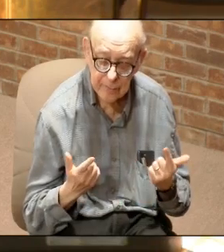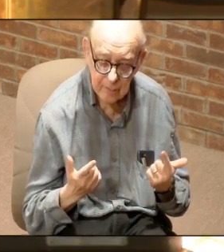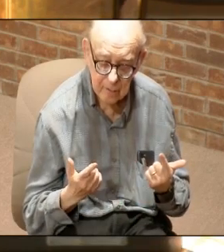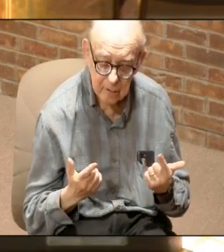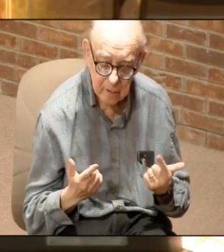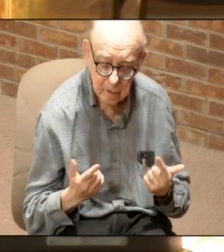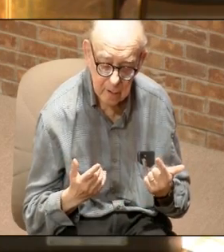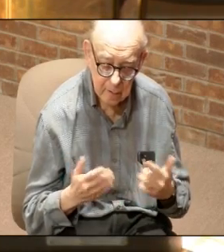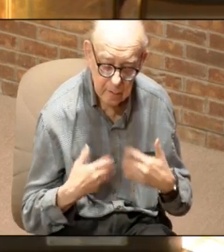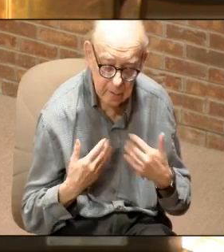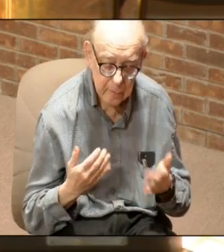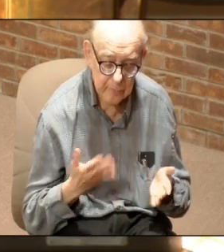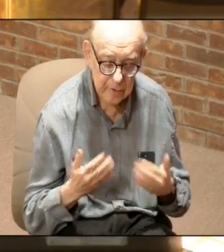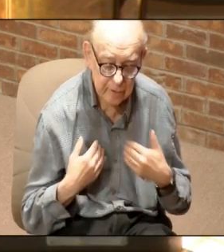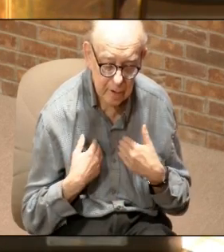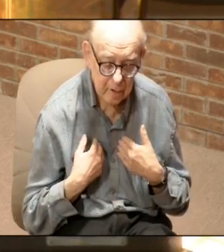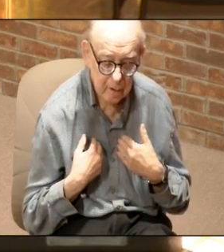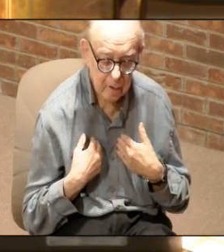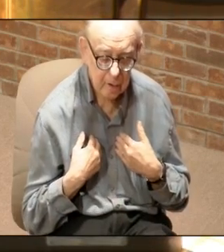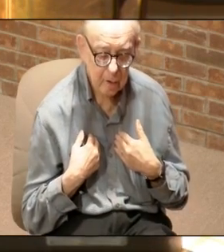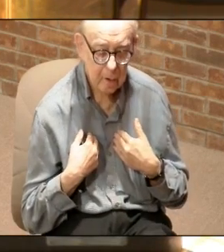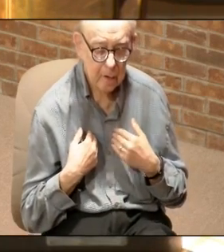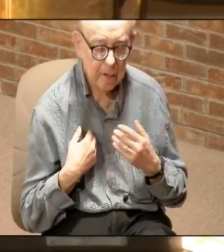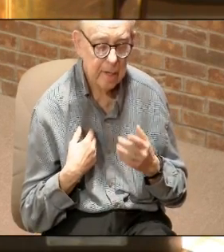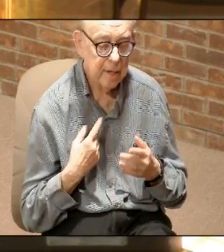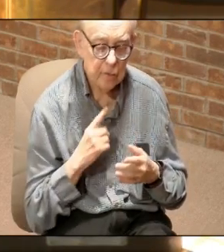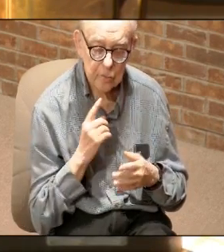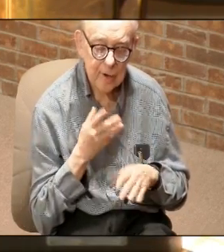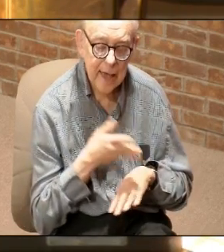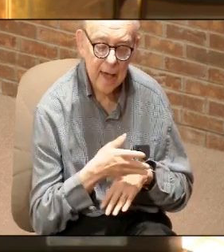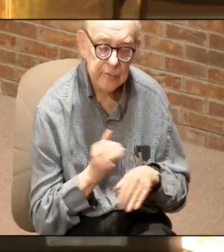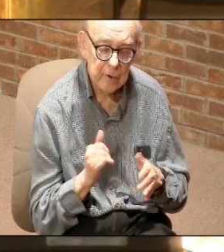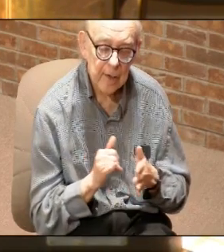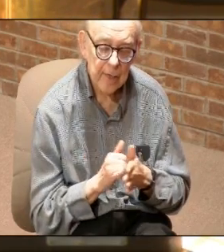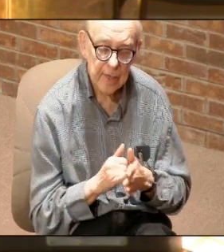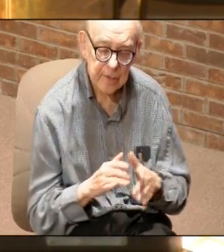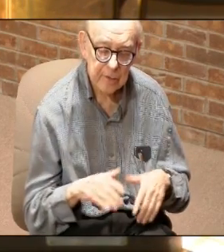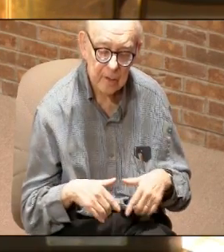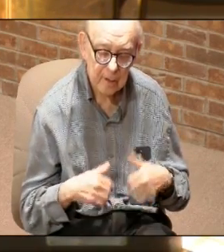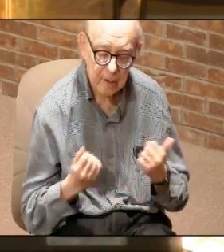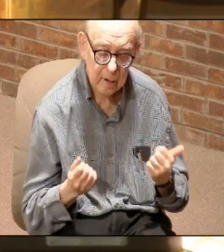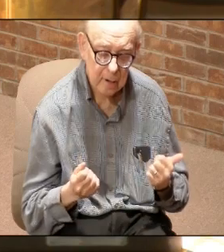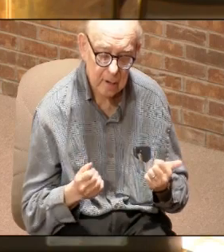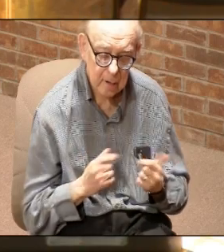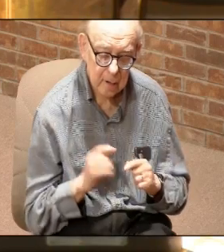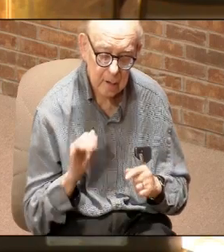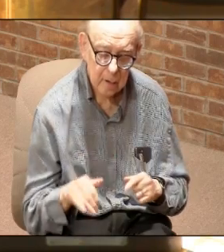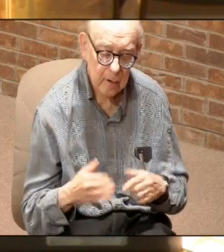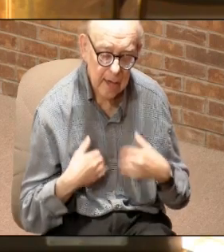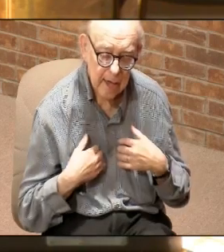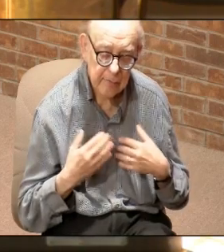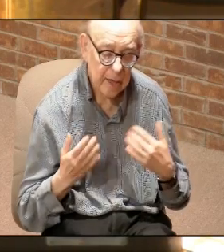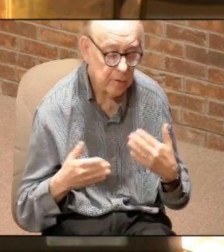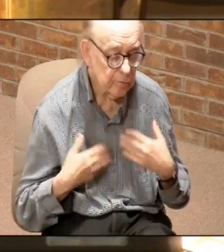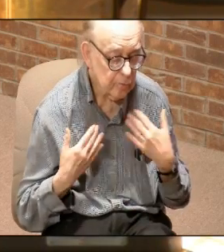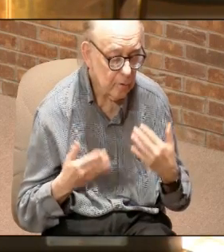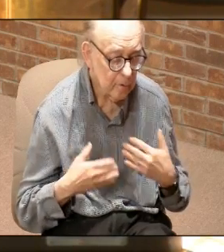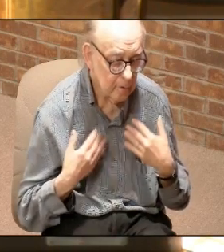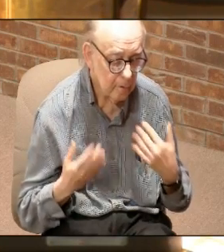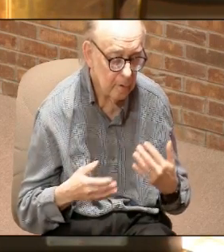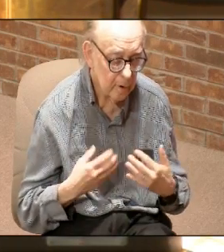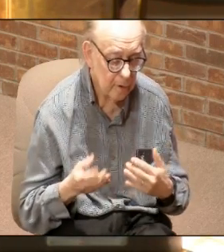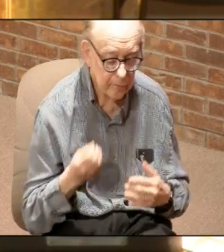The joy that we have is after this life. But we still can have that joy